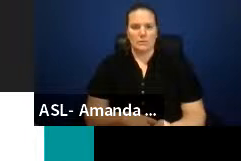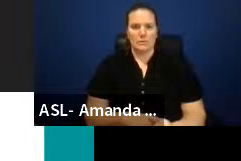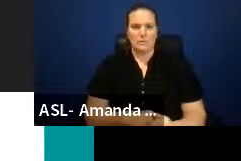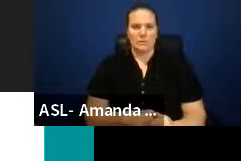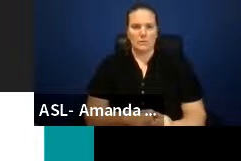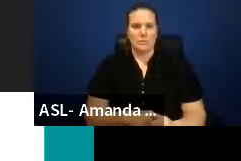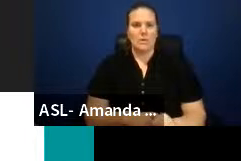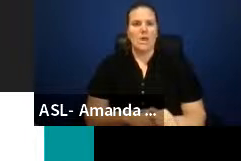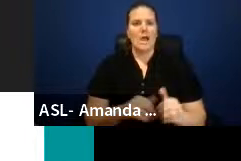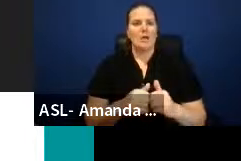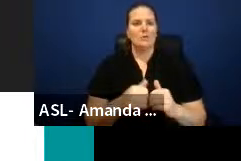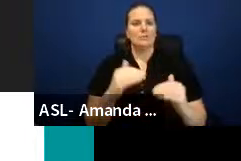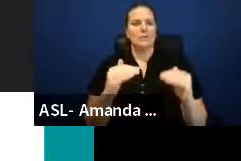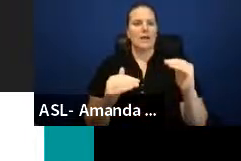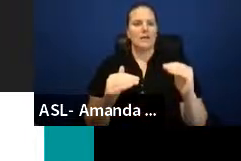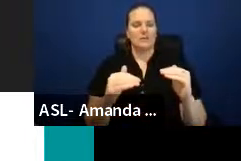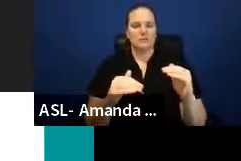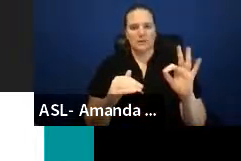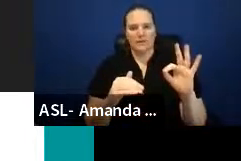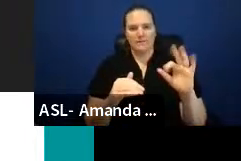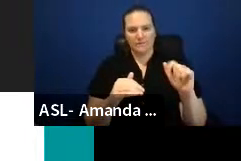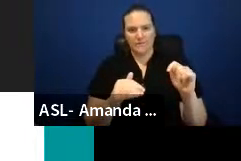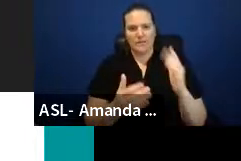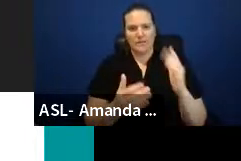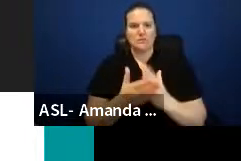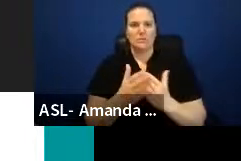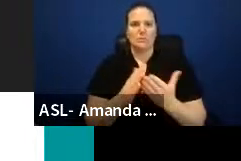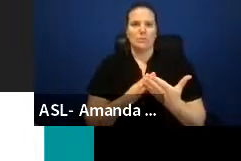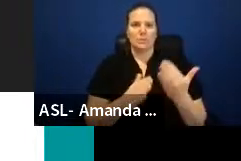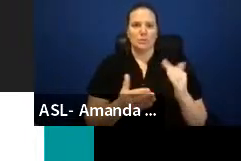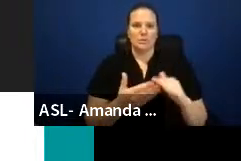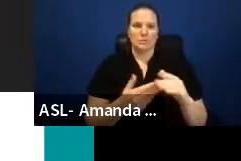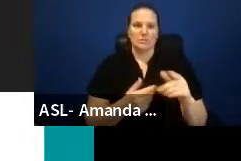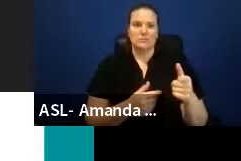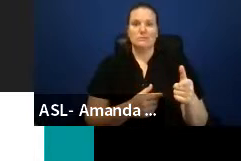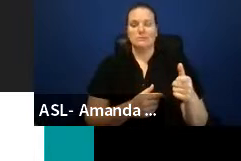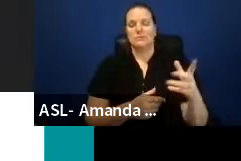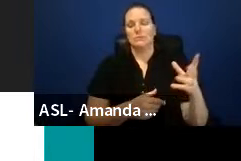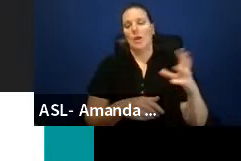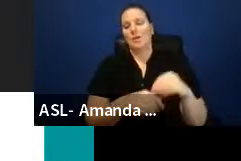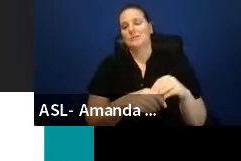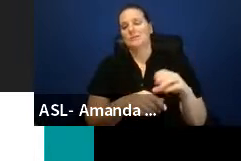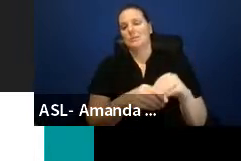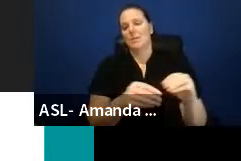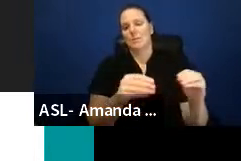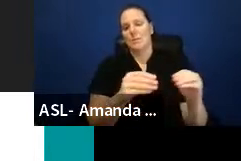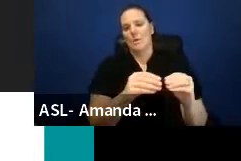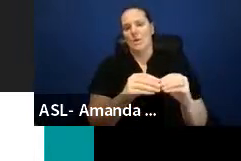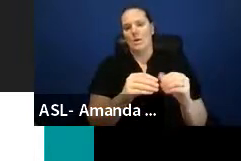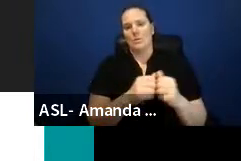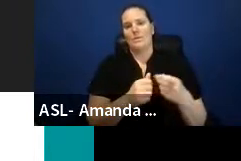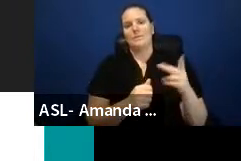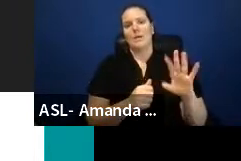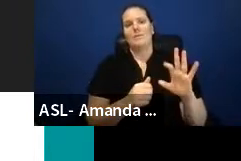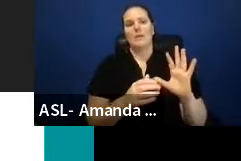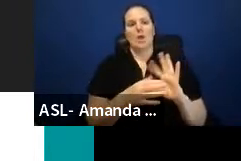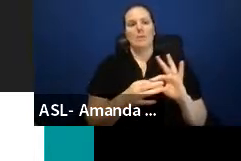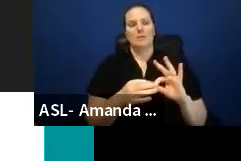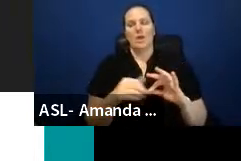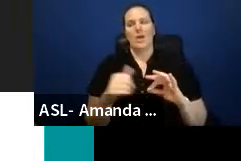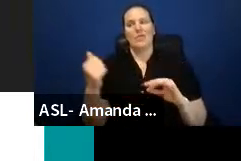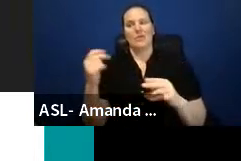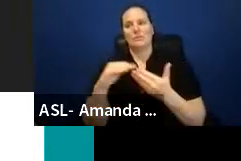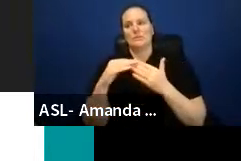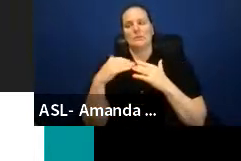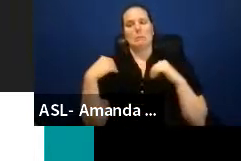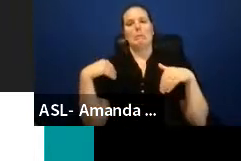trying to balance the fact that some communities definitely participate more in public commentary and other communities